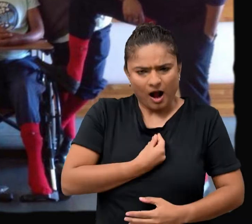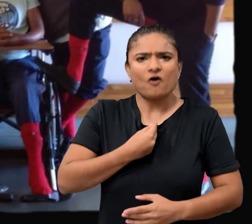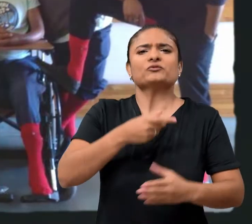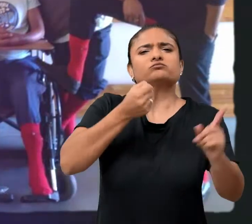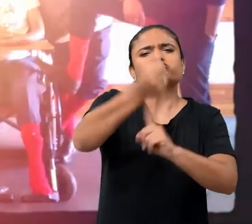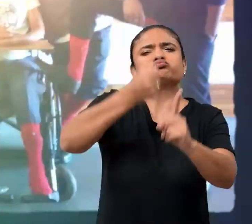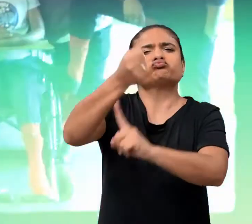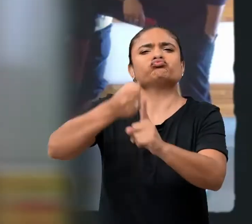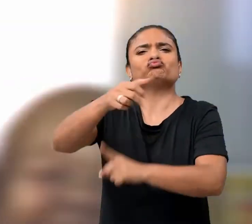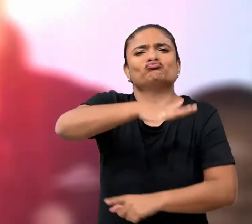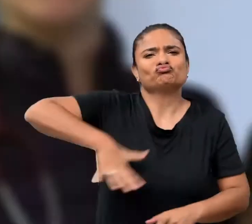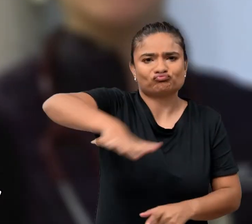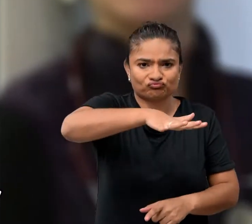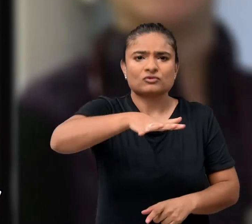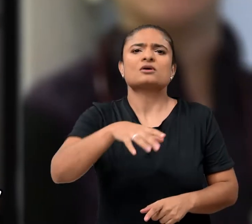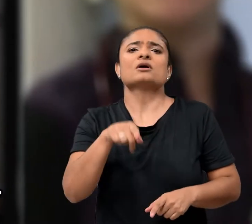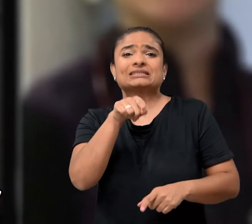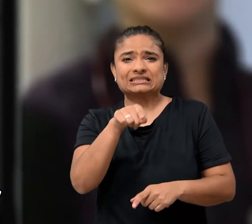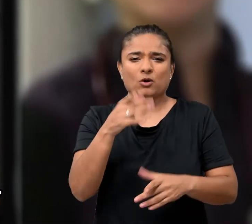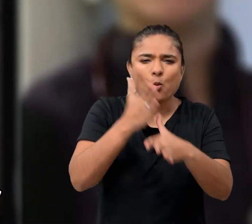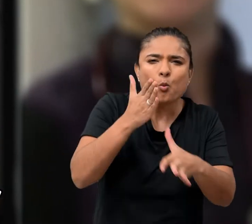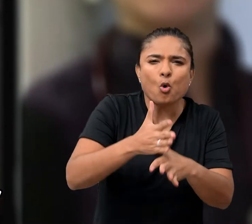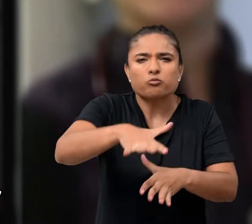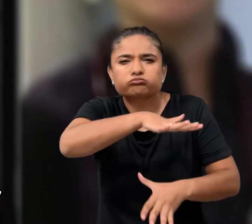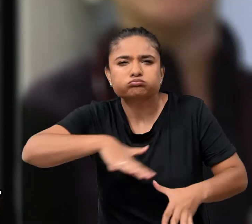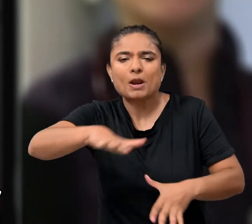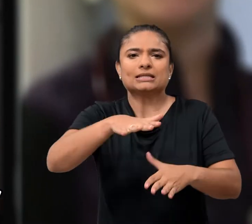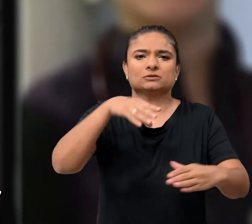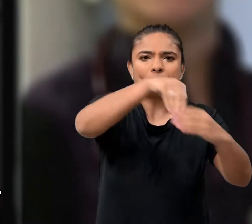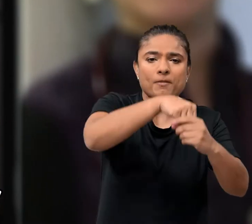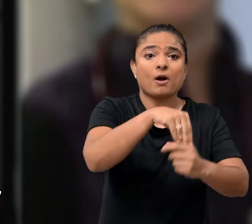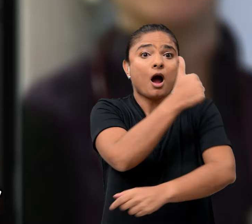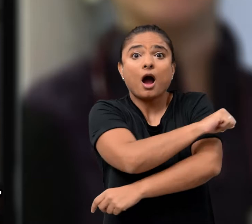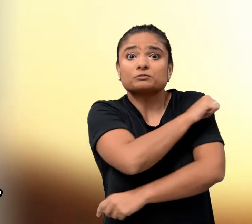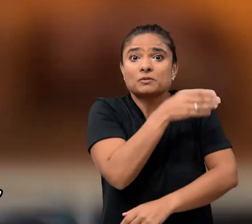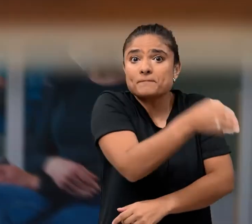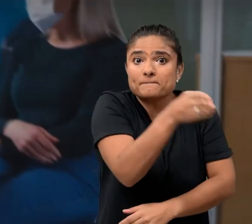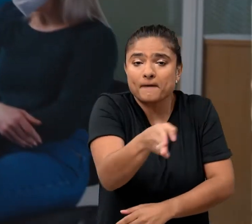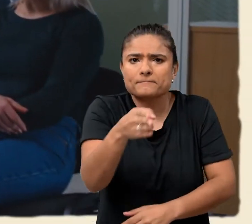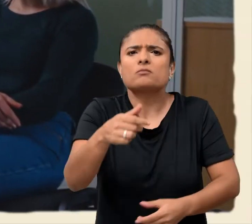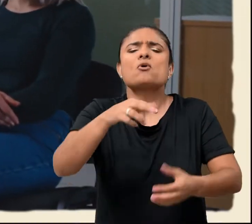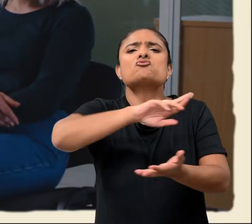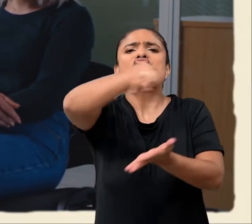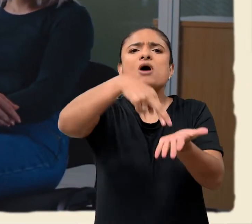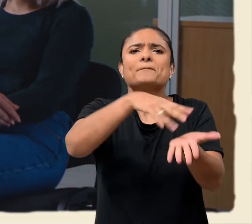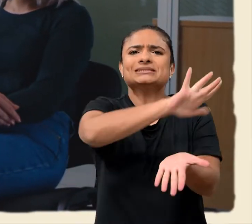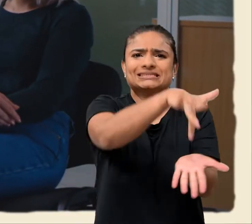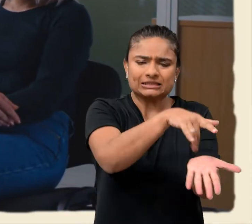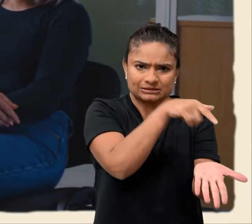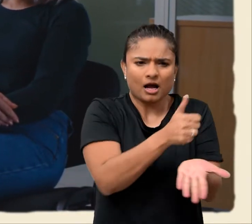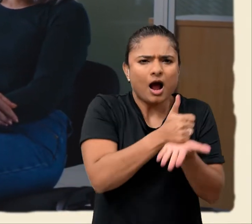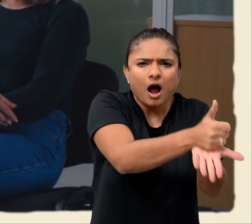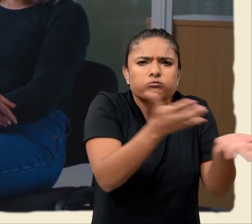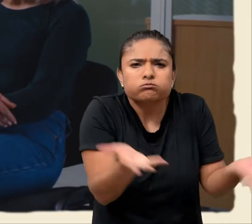advocacy role. During her work in in-hospital physical rehabilitation medicine, she became increasingly aware